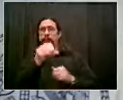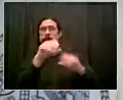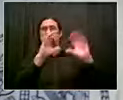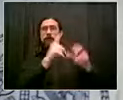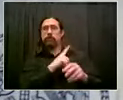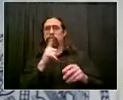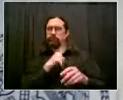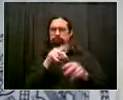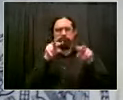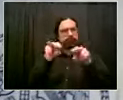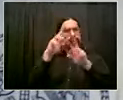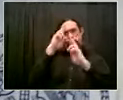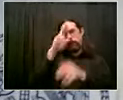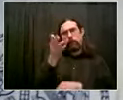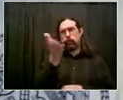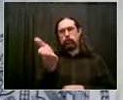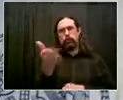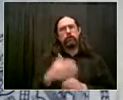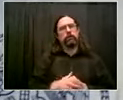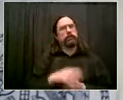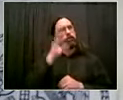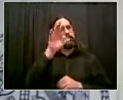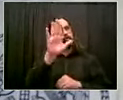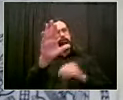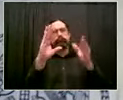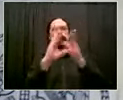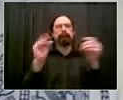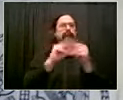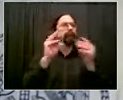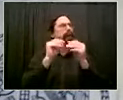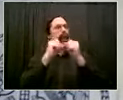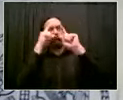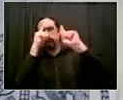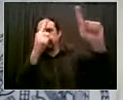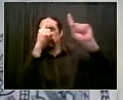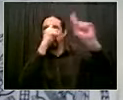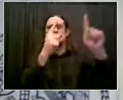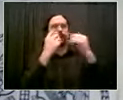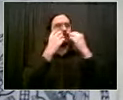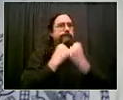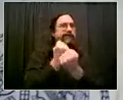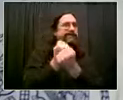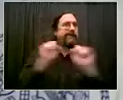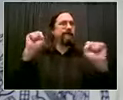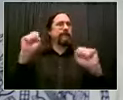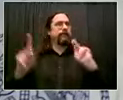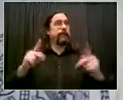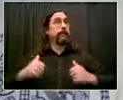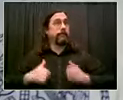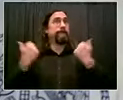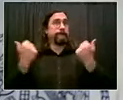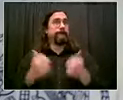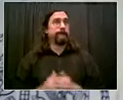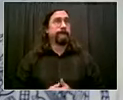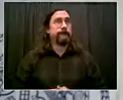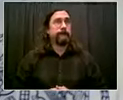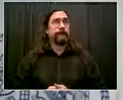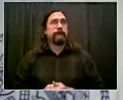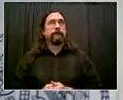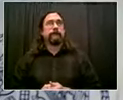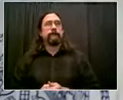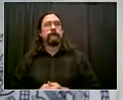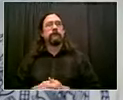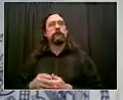another Assemblymember who really cares about these issues. He and I spoke recently about how